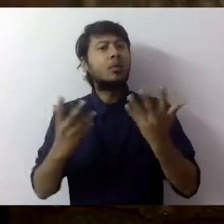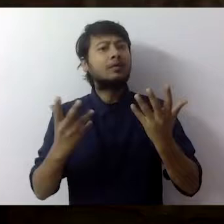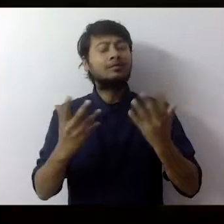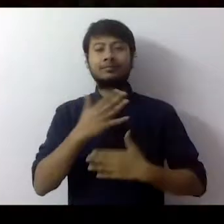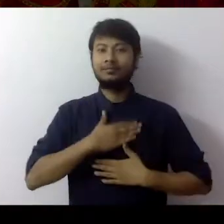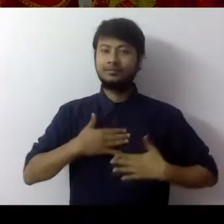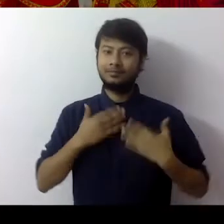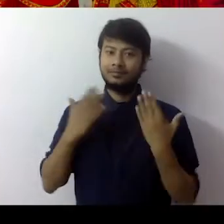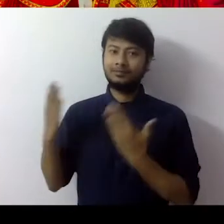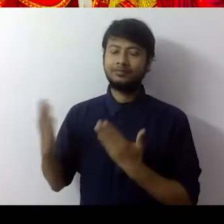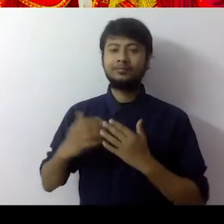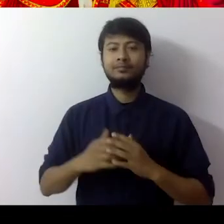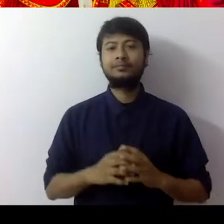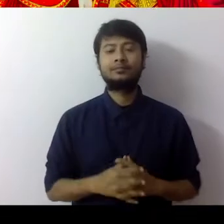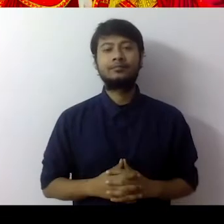Enjoy.